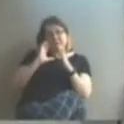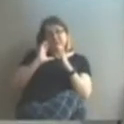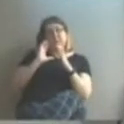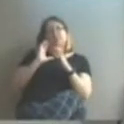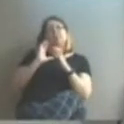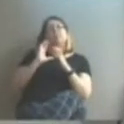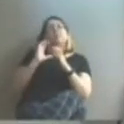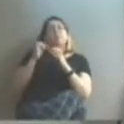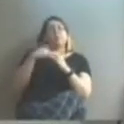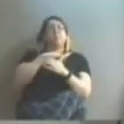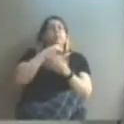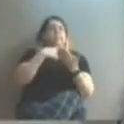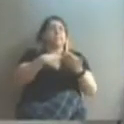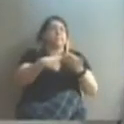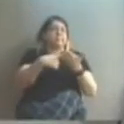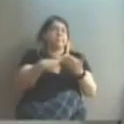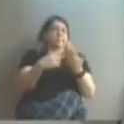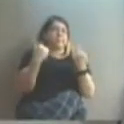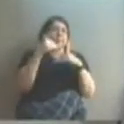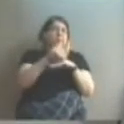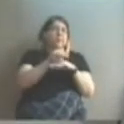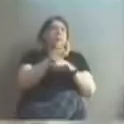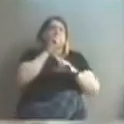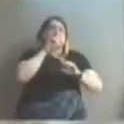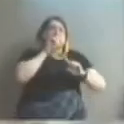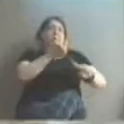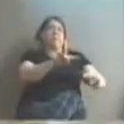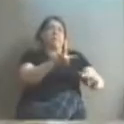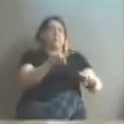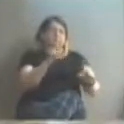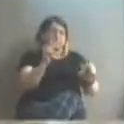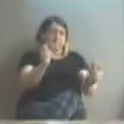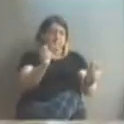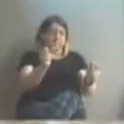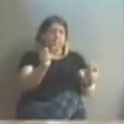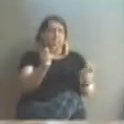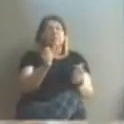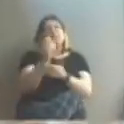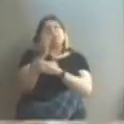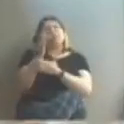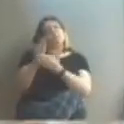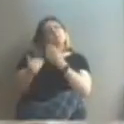what we're going to talk about tonight is responsiveness. Some of it